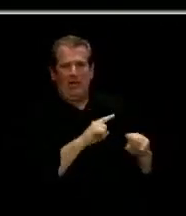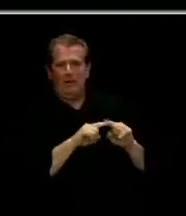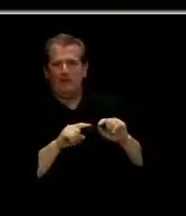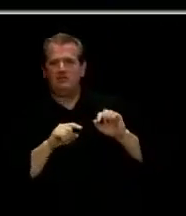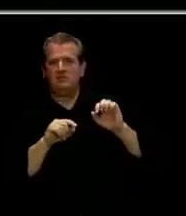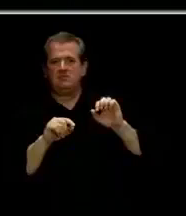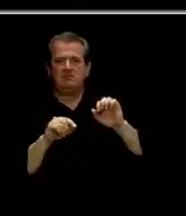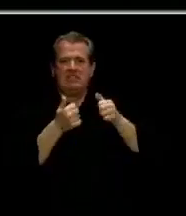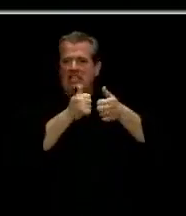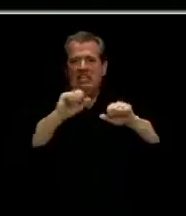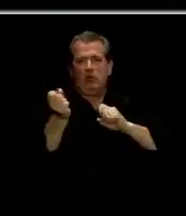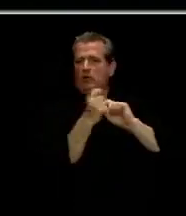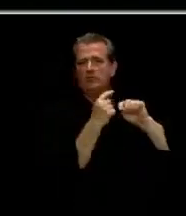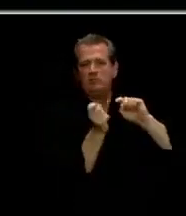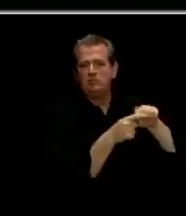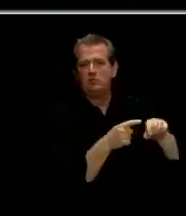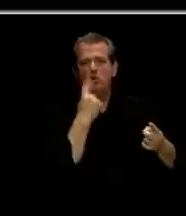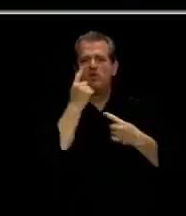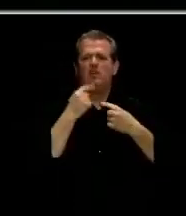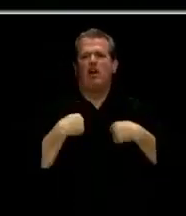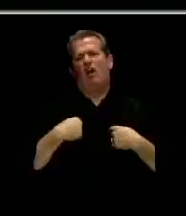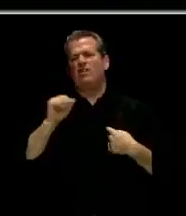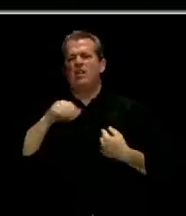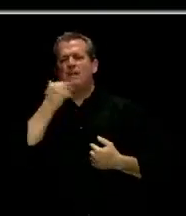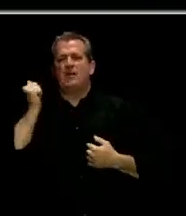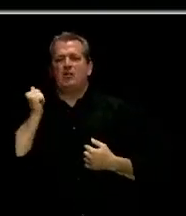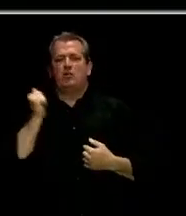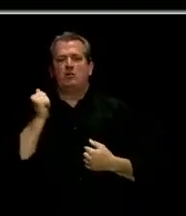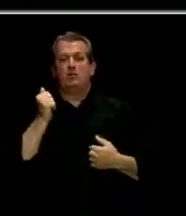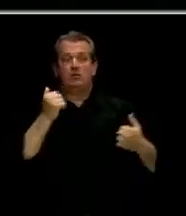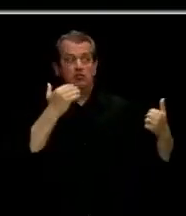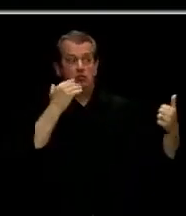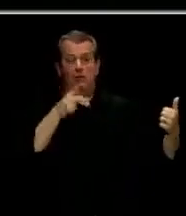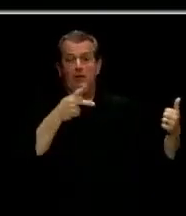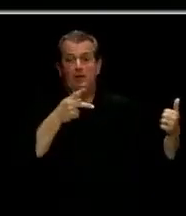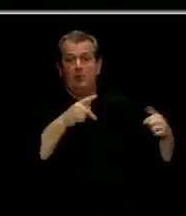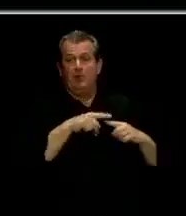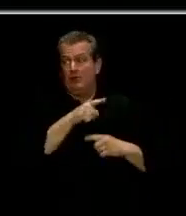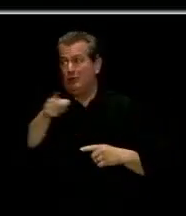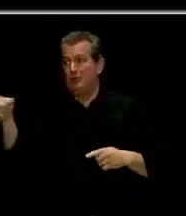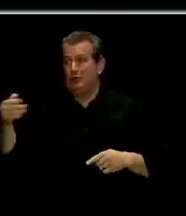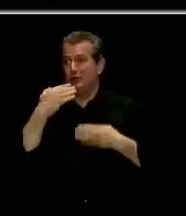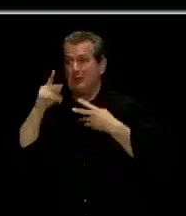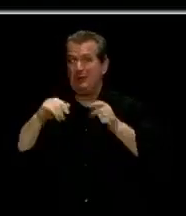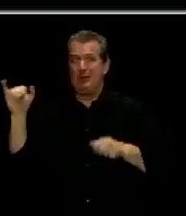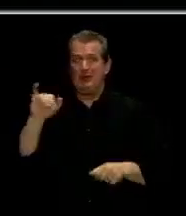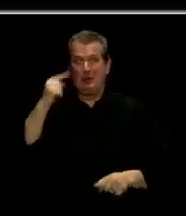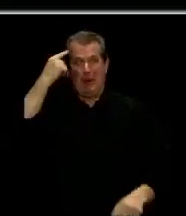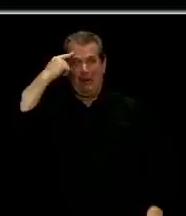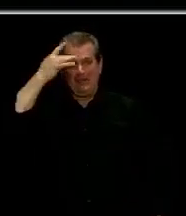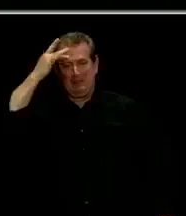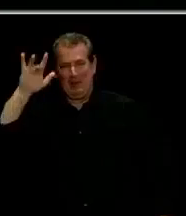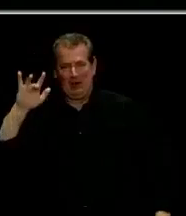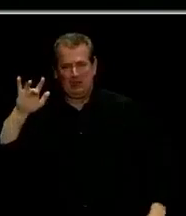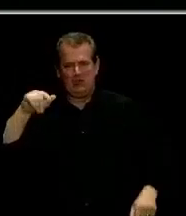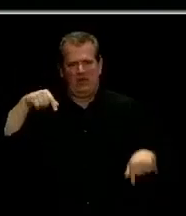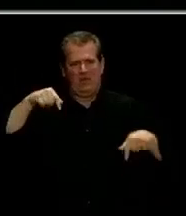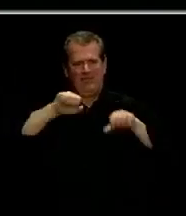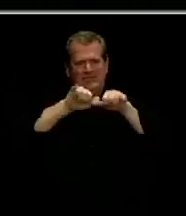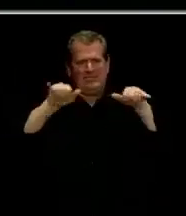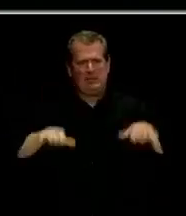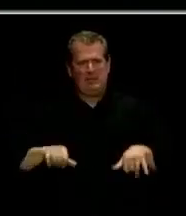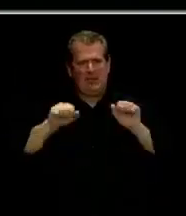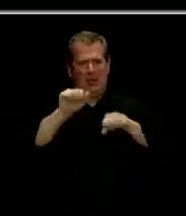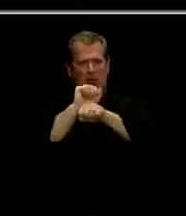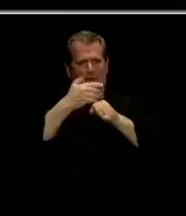system, or heck, maybe you think you can do it better. These are great minds here, but there's great minds out there on how a system may work better for you